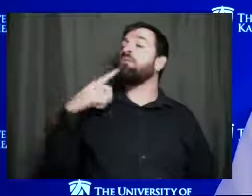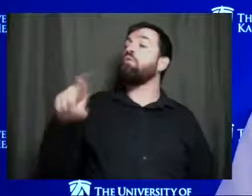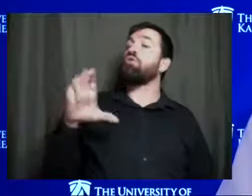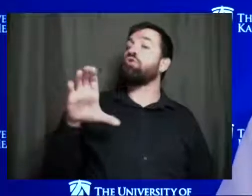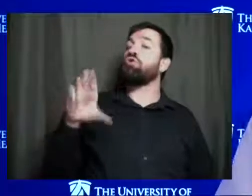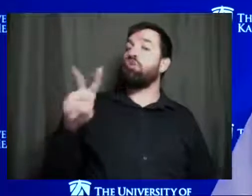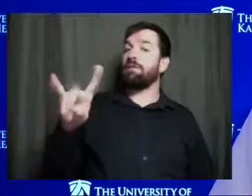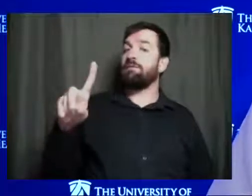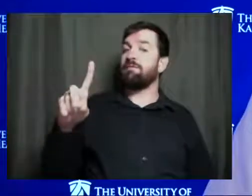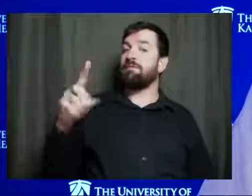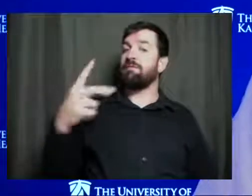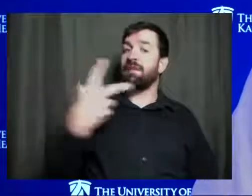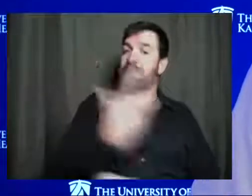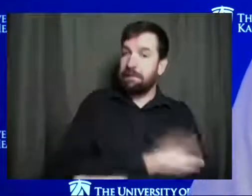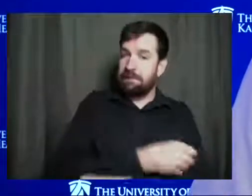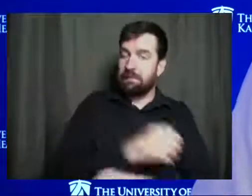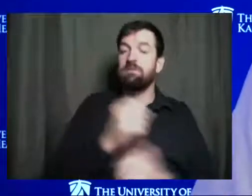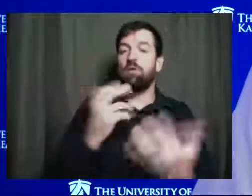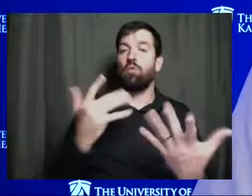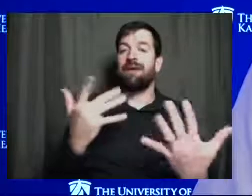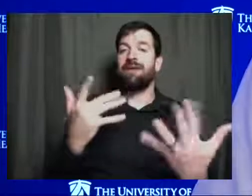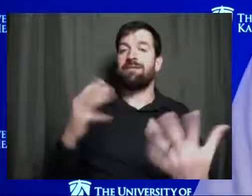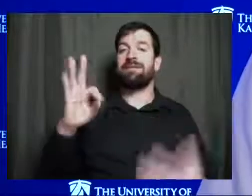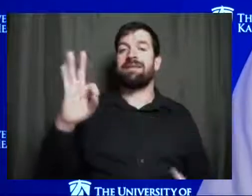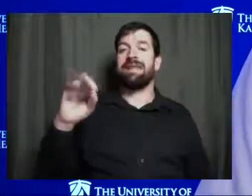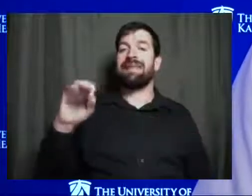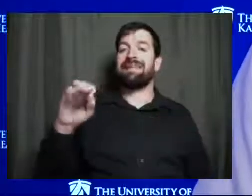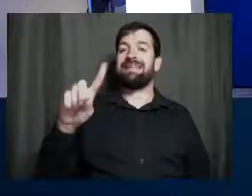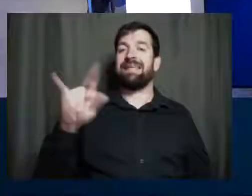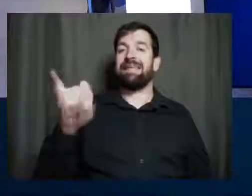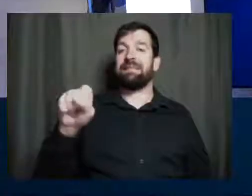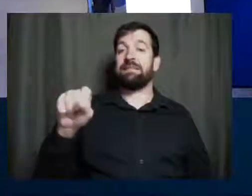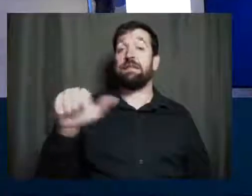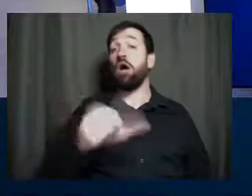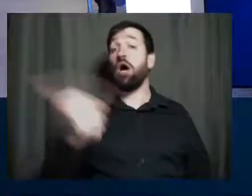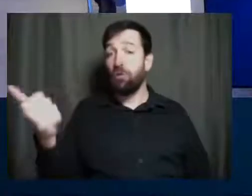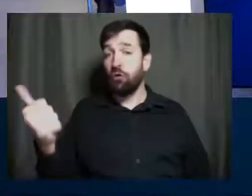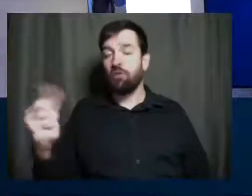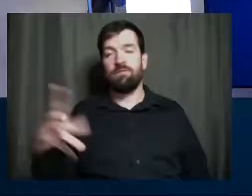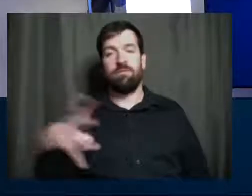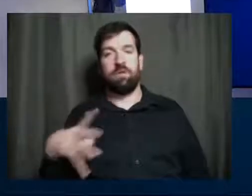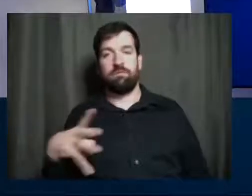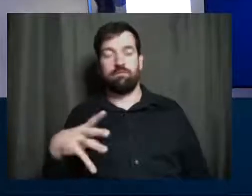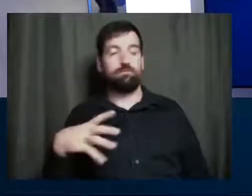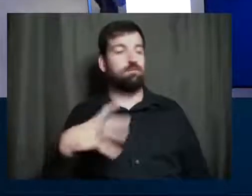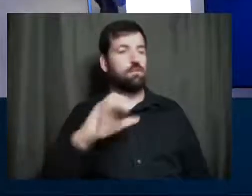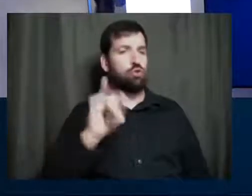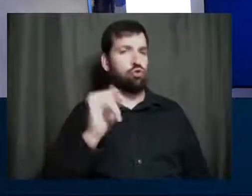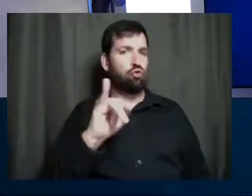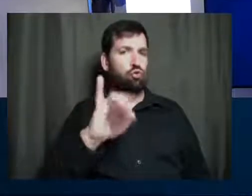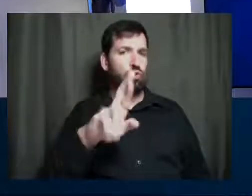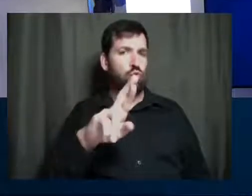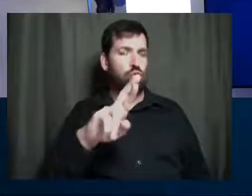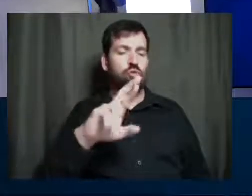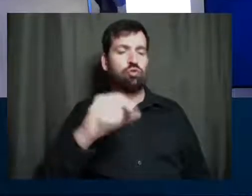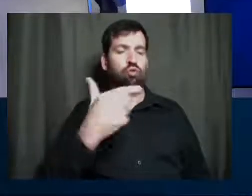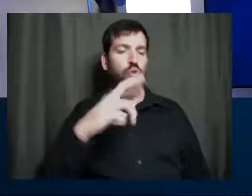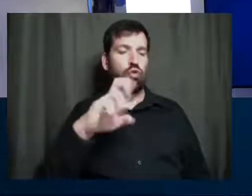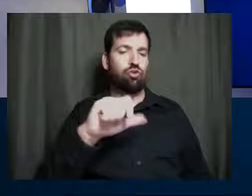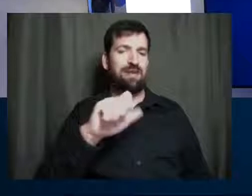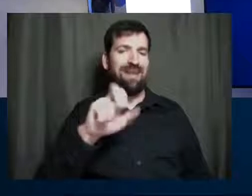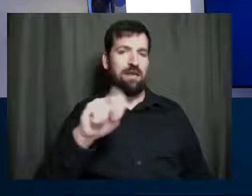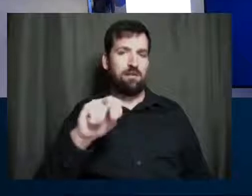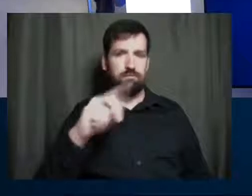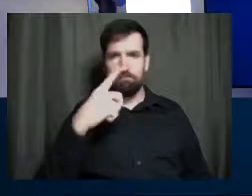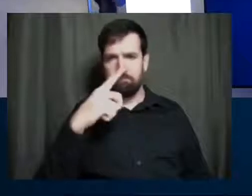vaccines, you should wait 90 days from getting that monoclonal antibody. Georgianne wants to know, would you talk a little bit about immunity from COVID